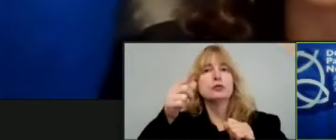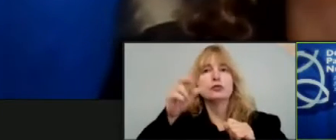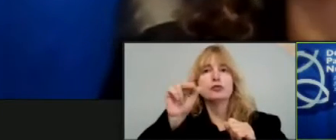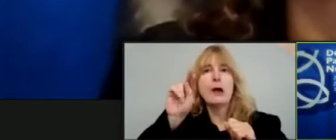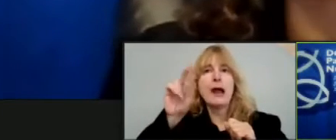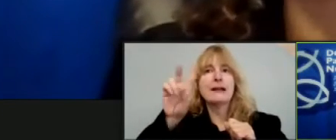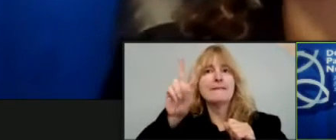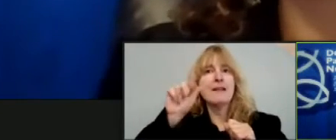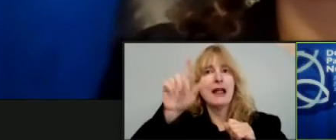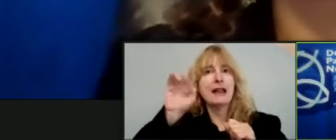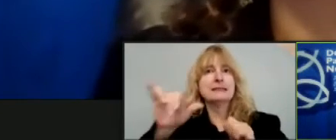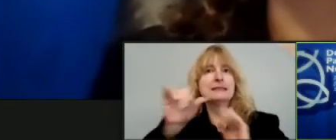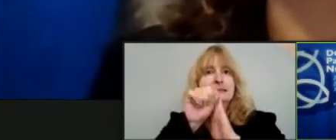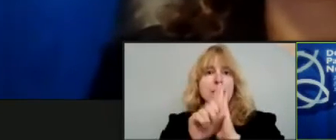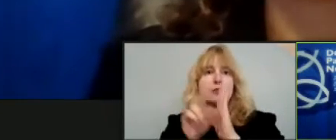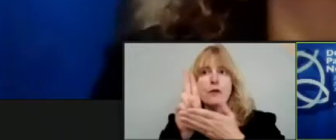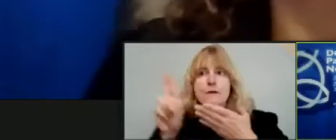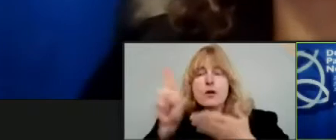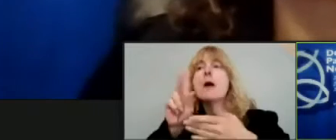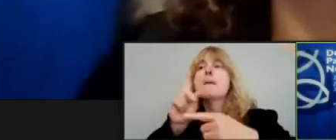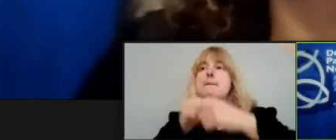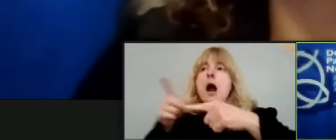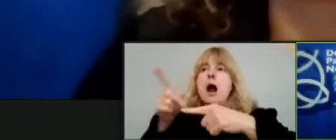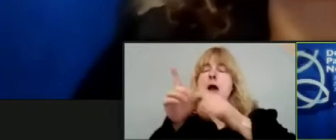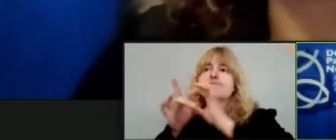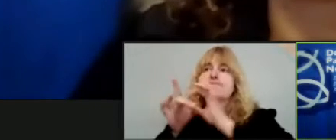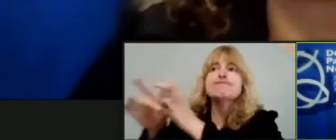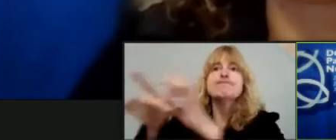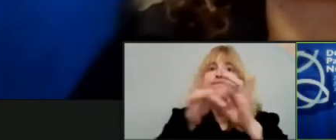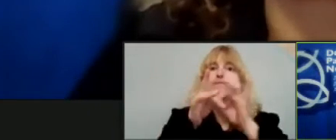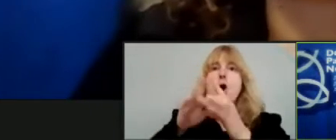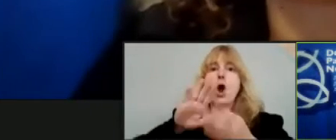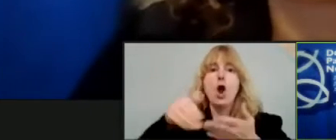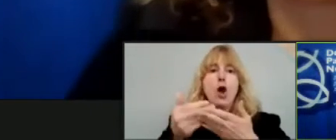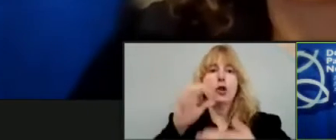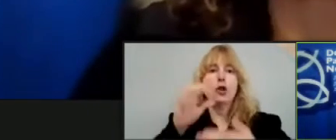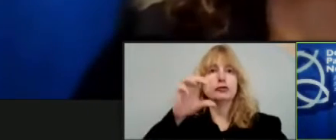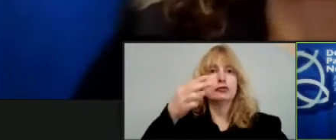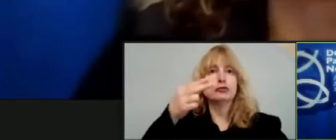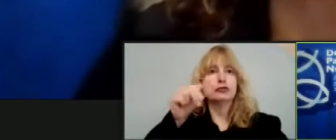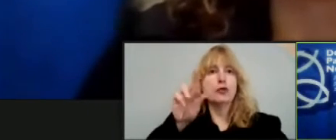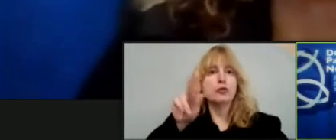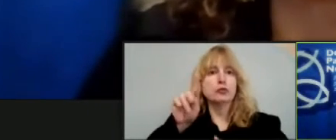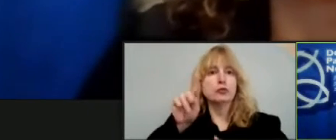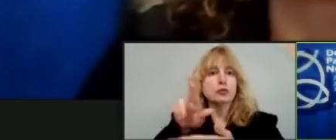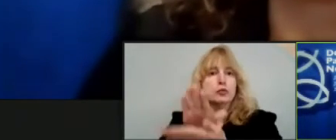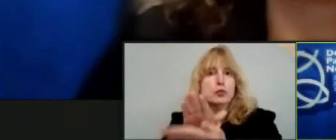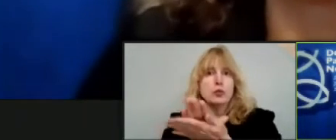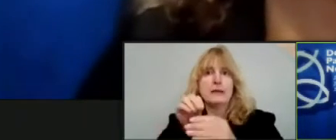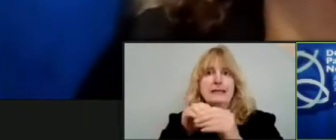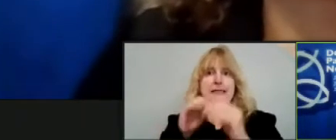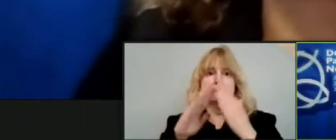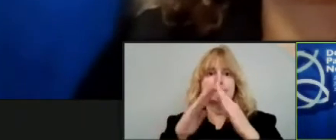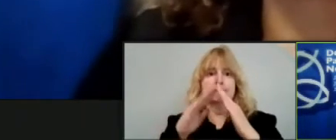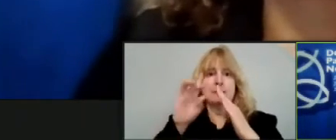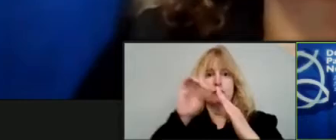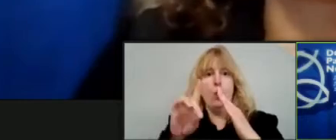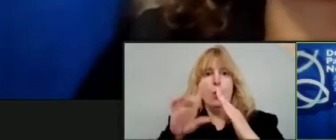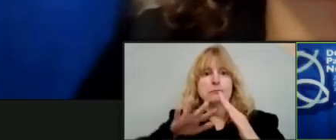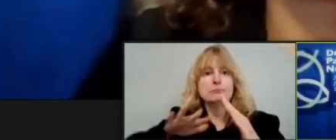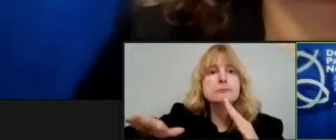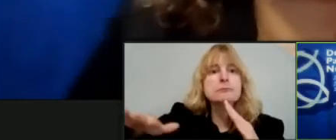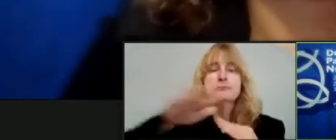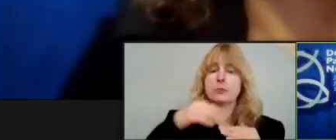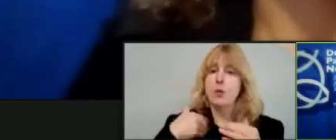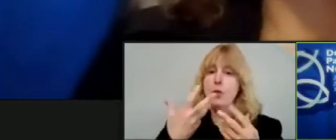with all of the charter schools that are part of the city of Detroit. We'd like for the two of you, if you would, to come on